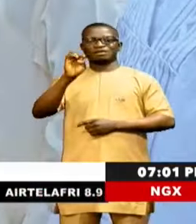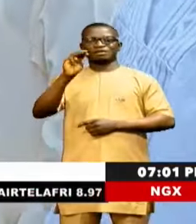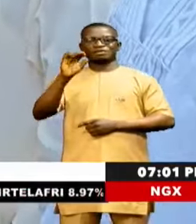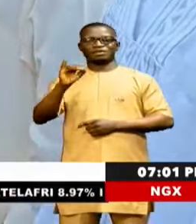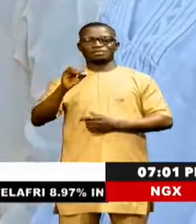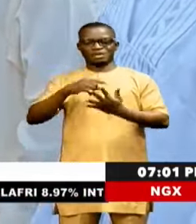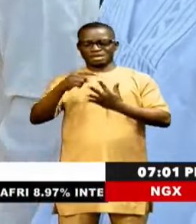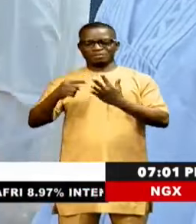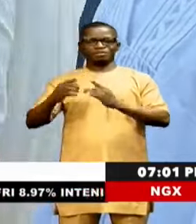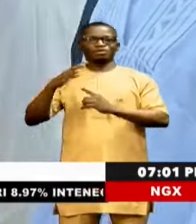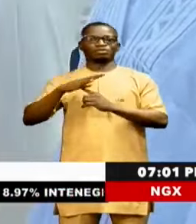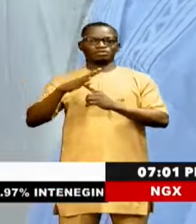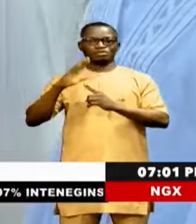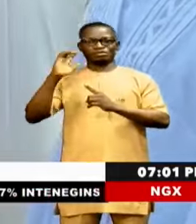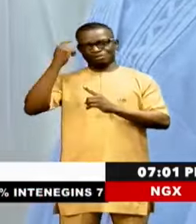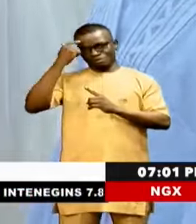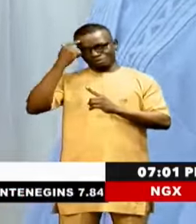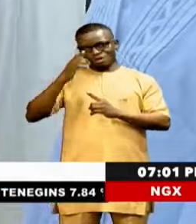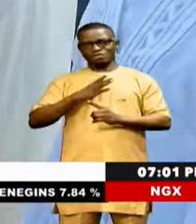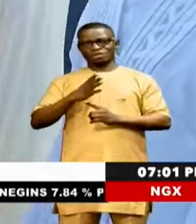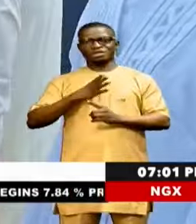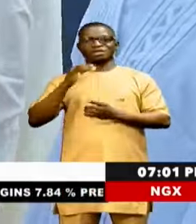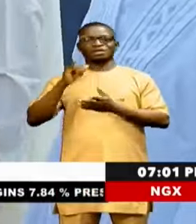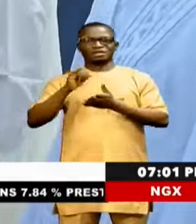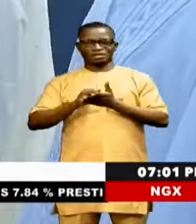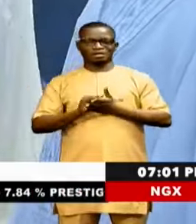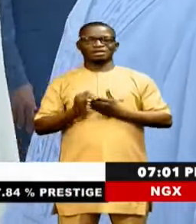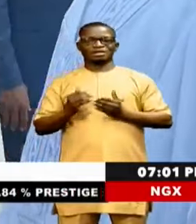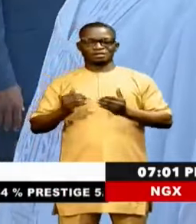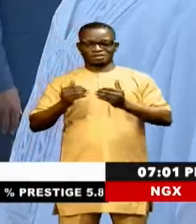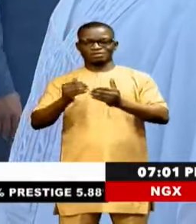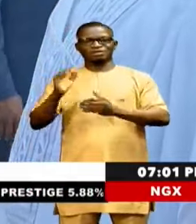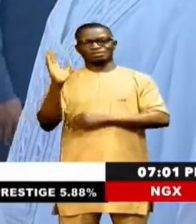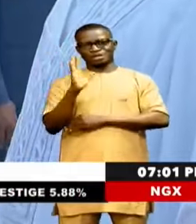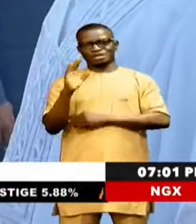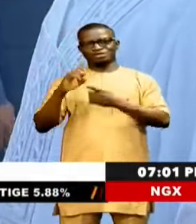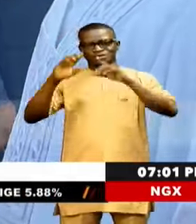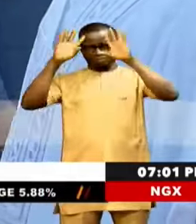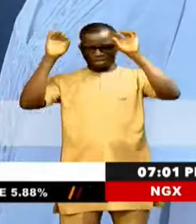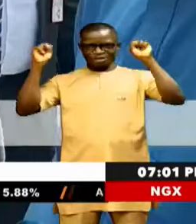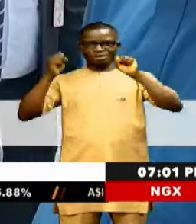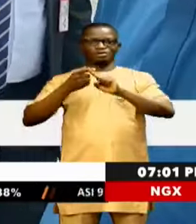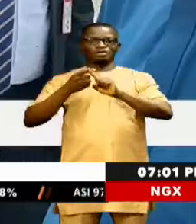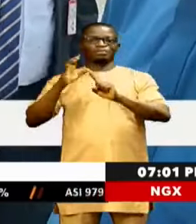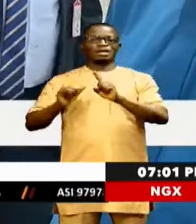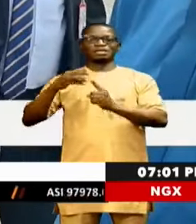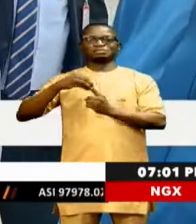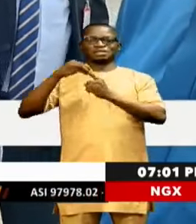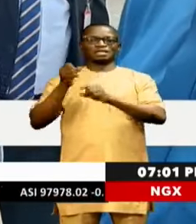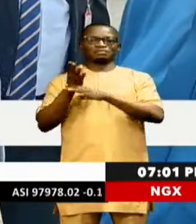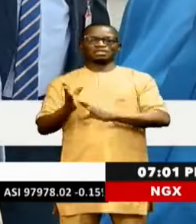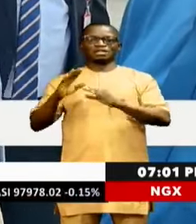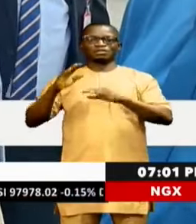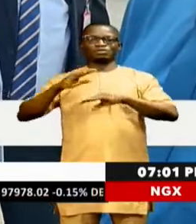were among the top government functionaries who bade the president farewell. A statement by the Presidential Advisor on Information